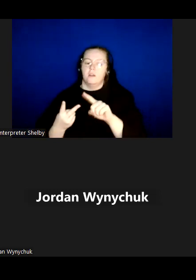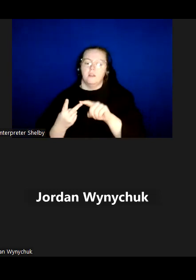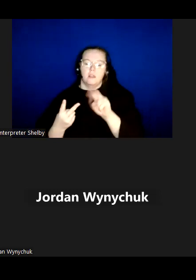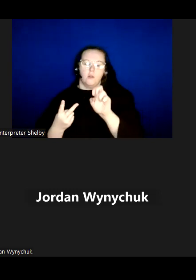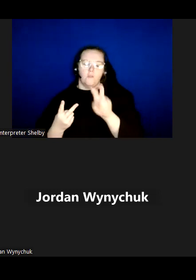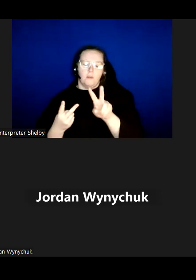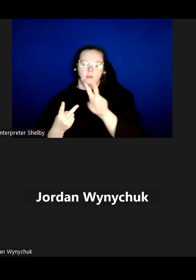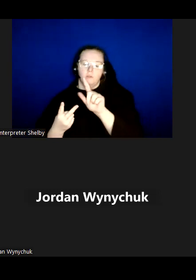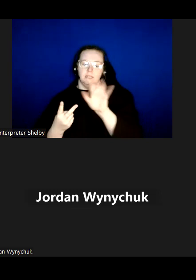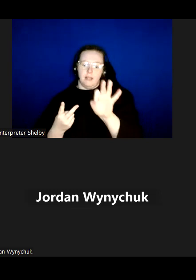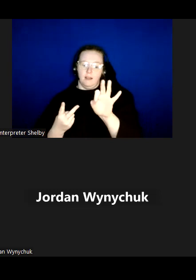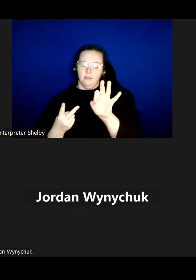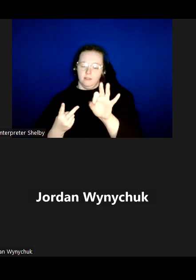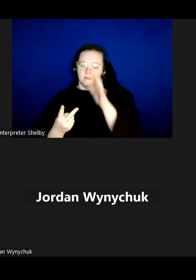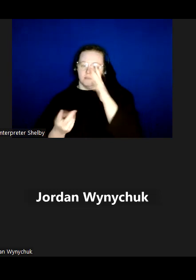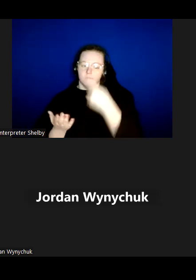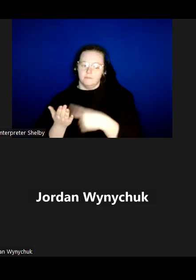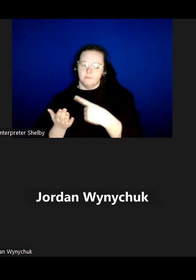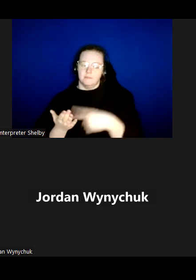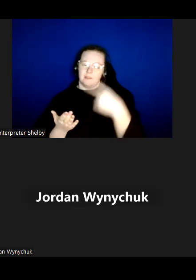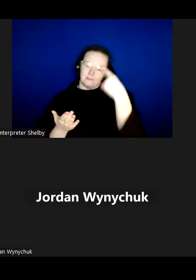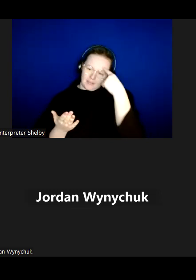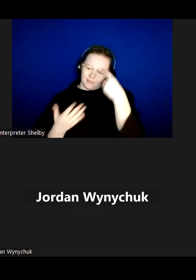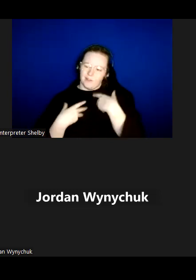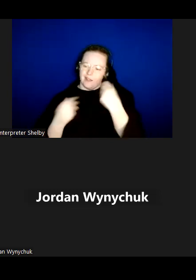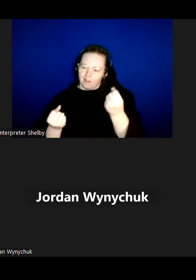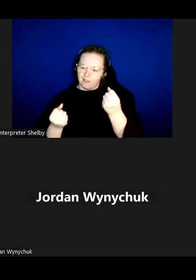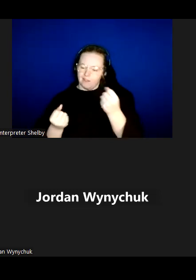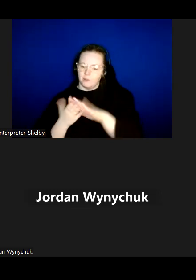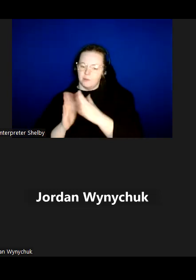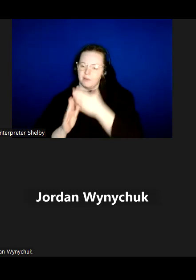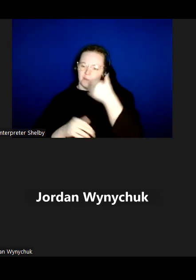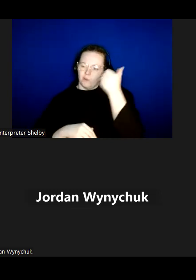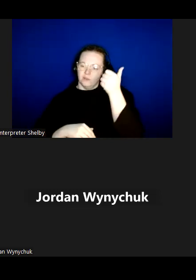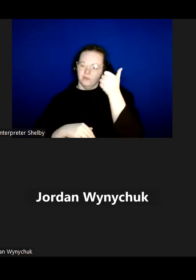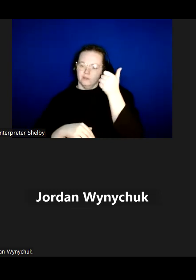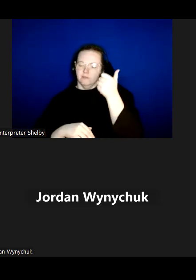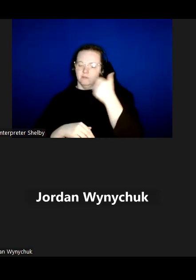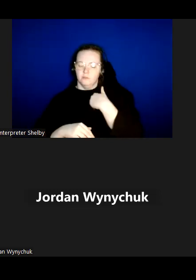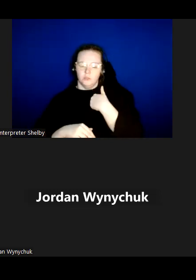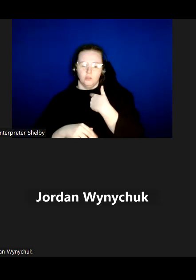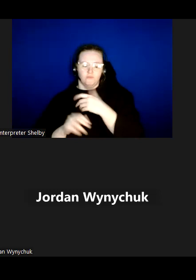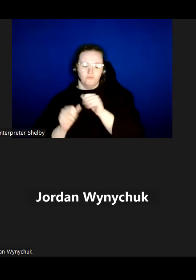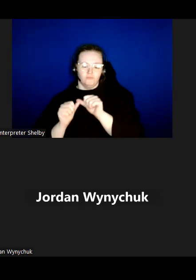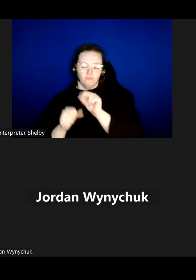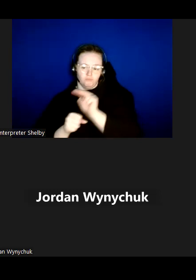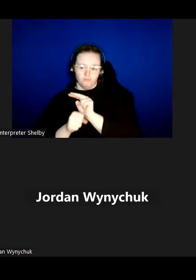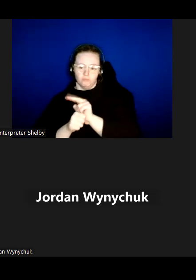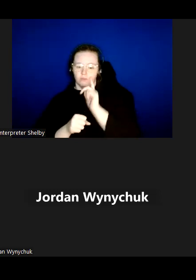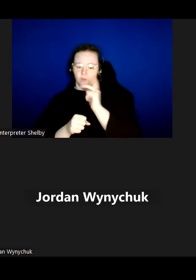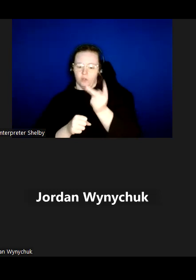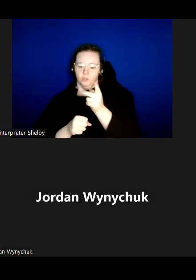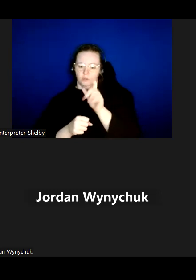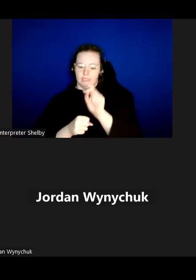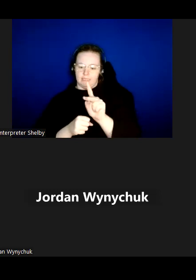going to be talking about mental wellness as we age. So please stay tuned for those meeting